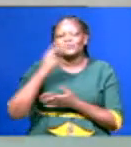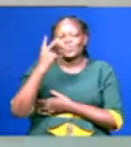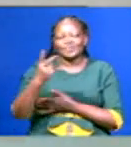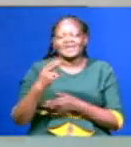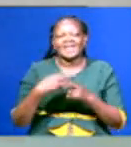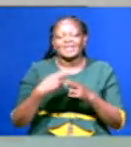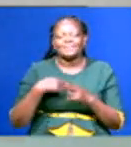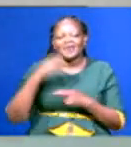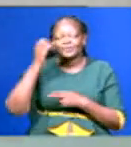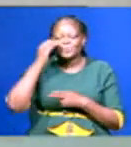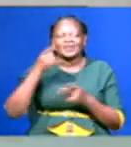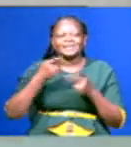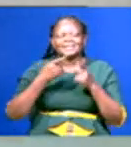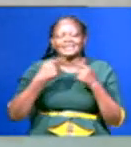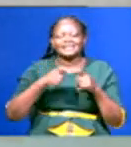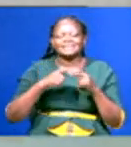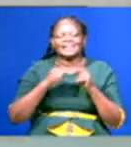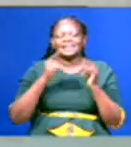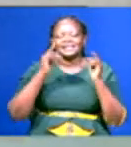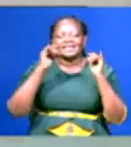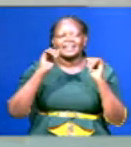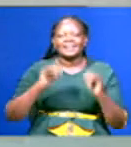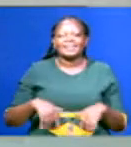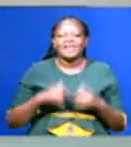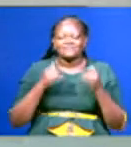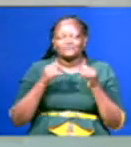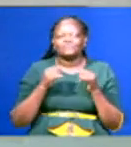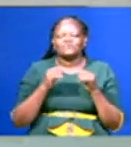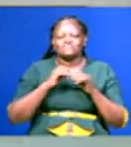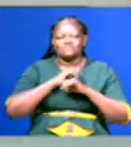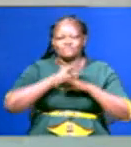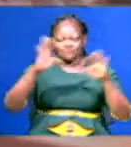Let's begin this live coverage with a look at our top stories.